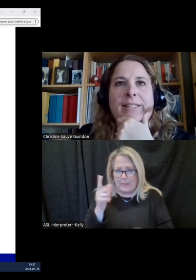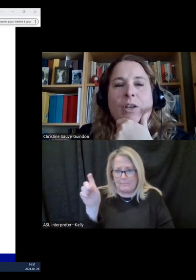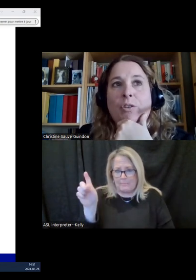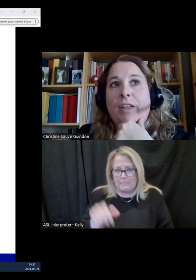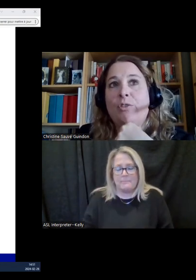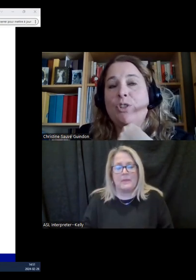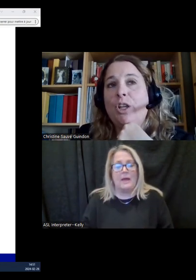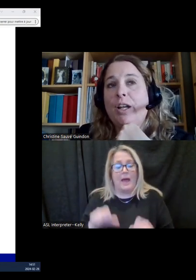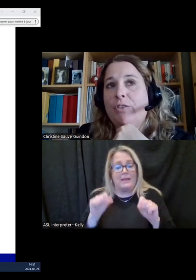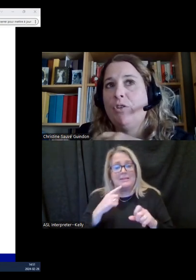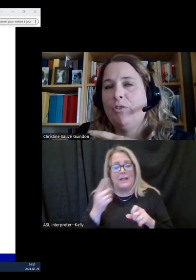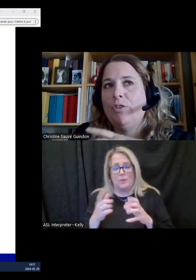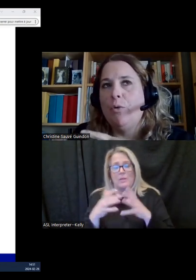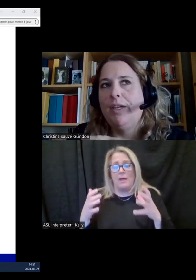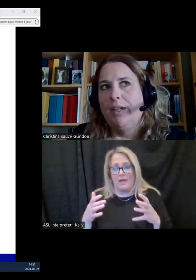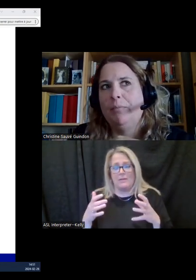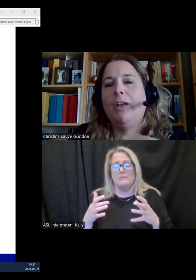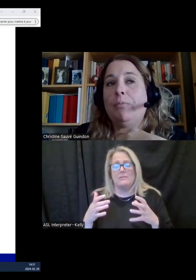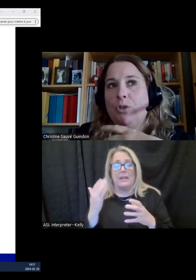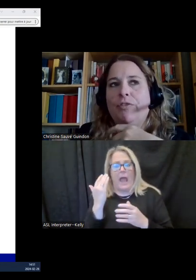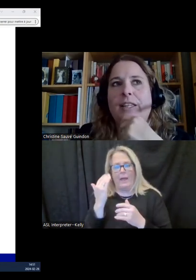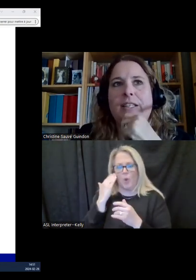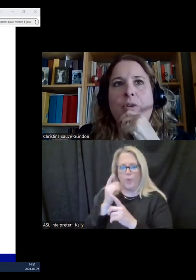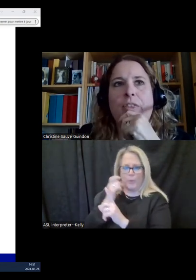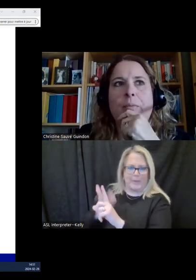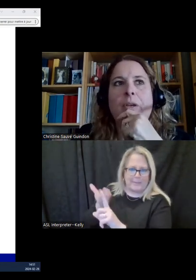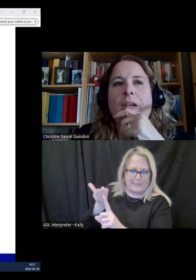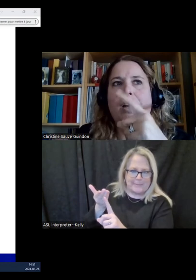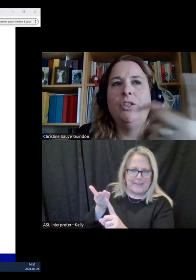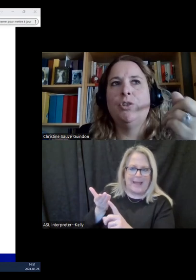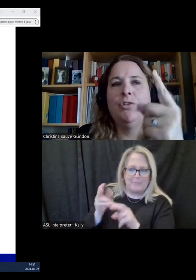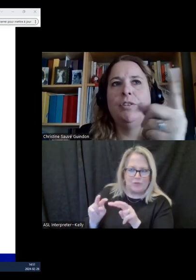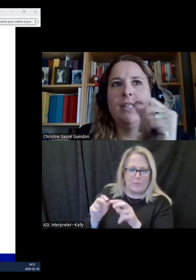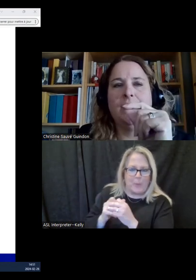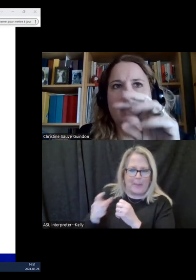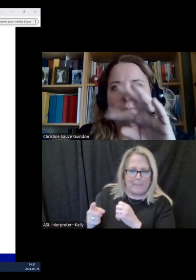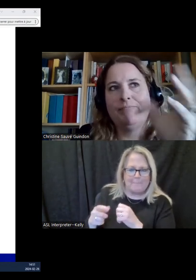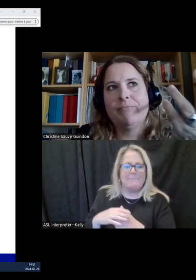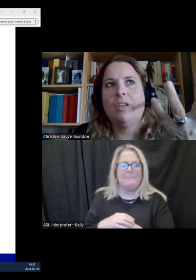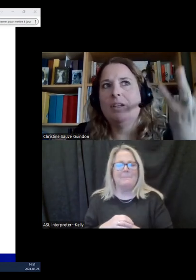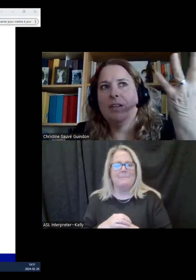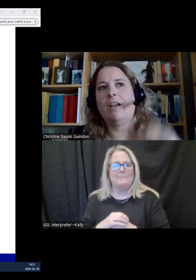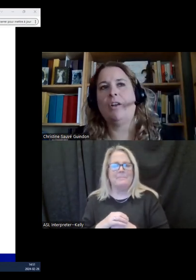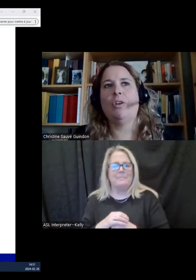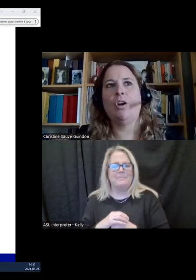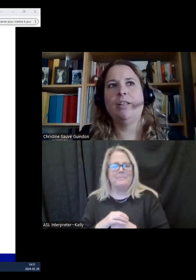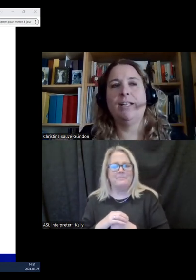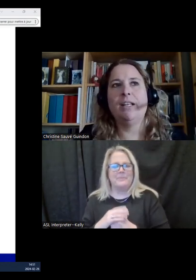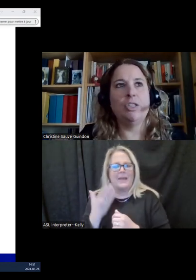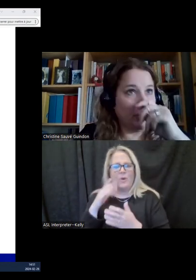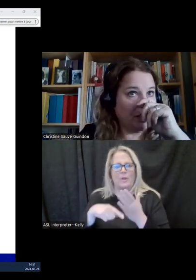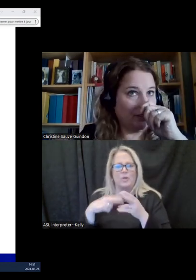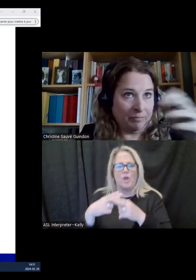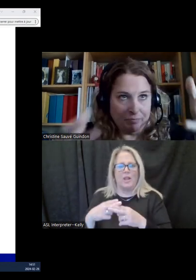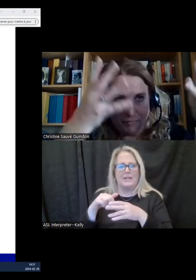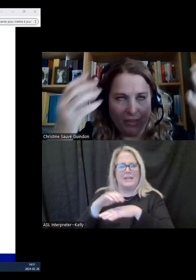Well, I could tell you that there's a lot of knowing him and observing this with him. I turned the, I don't want to call it in